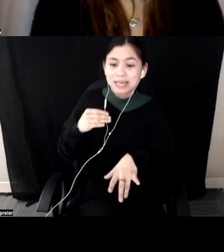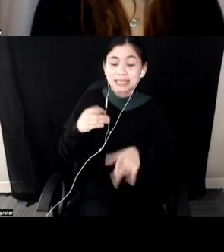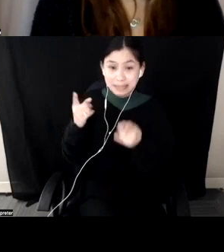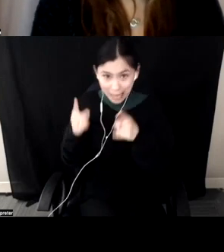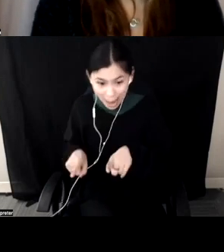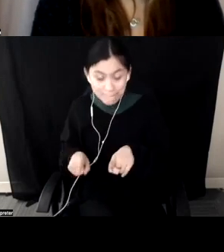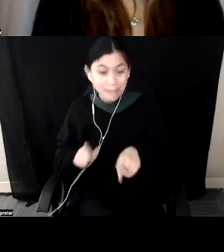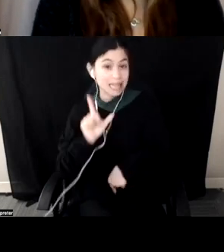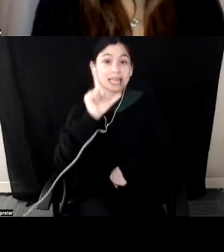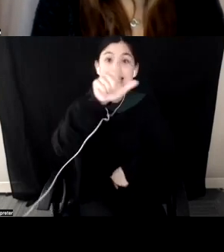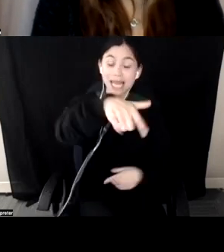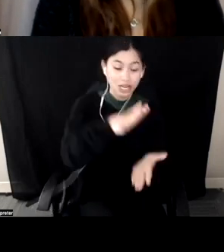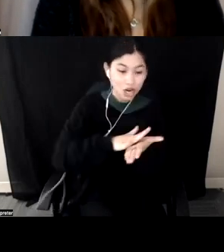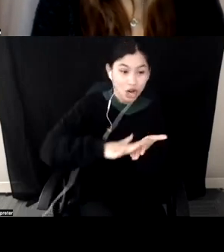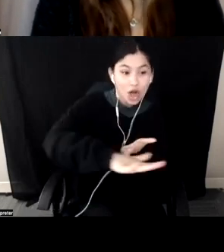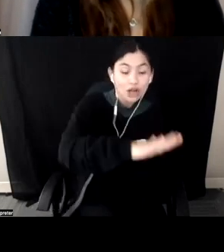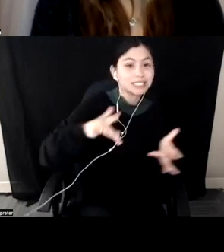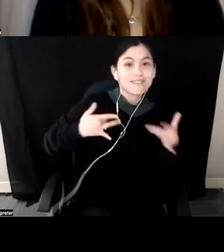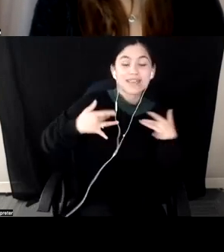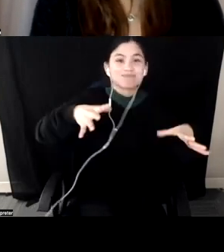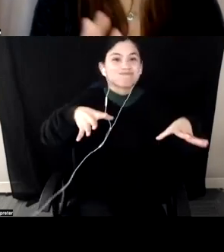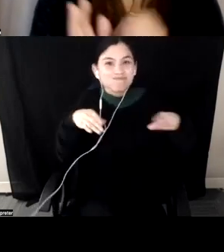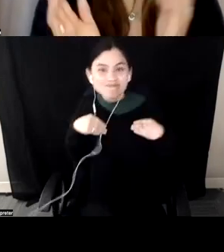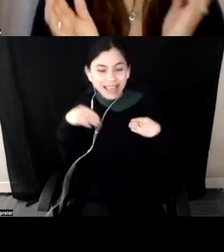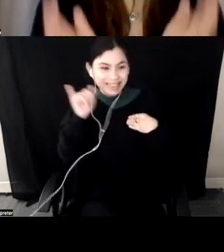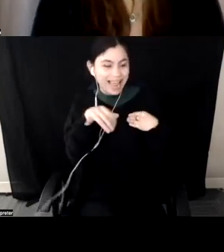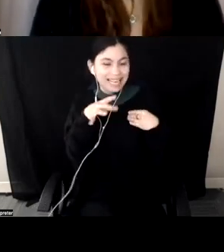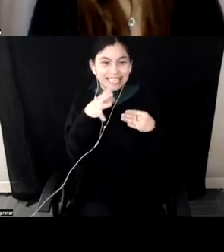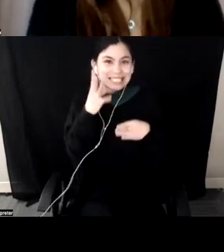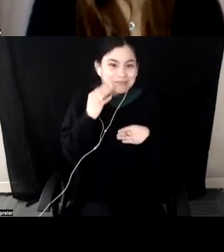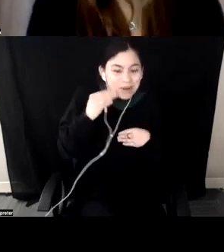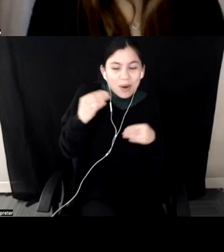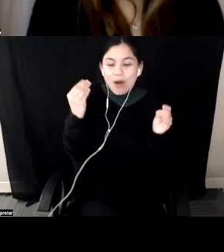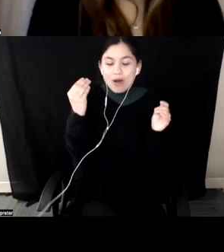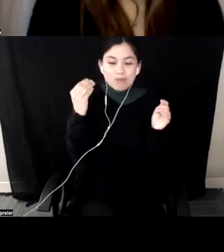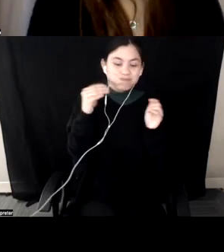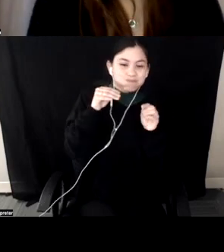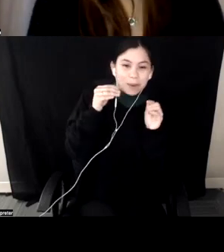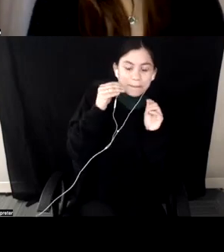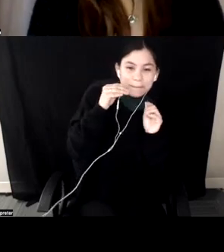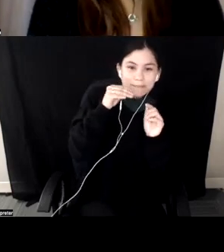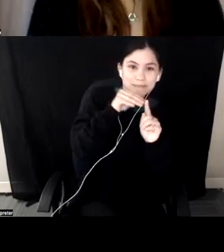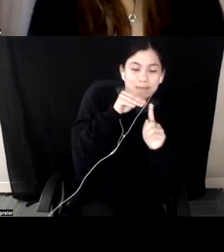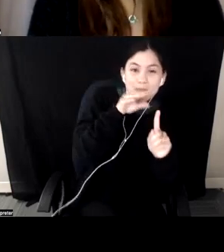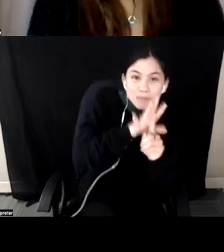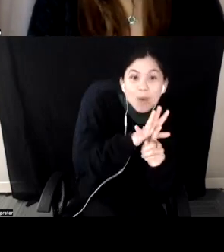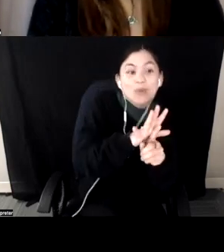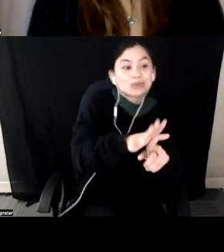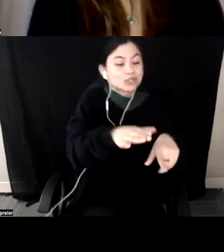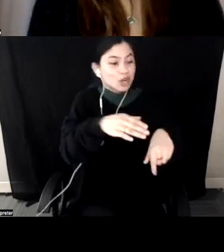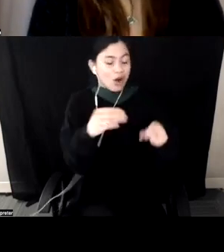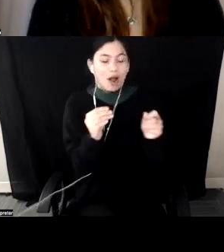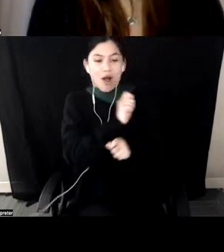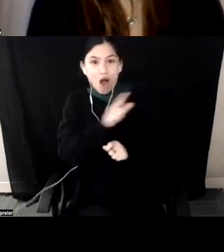full immersive environment where everybody just promoted bilingualism,